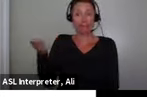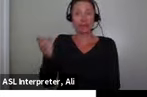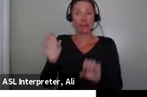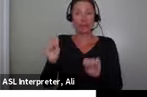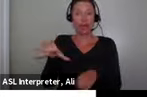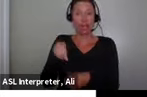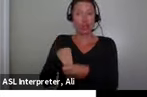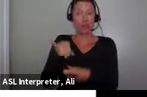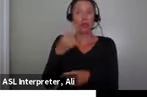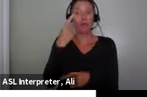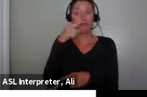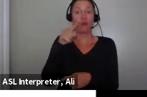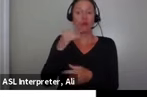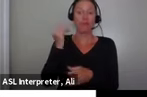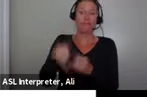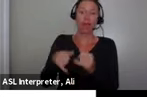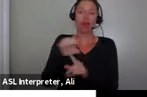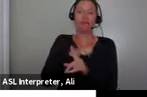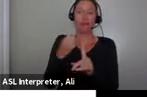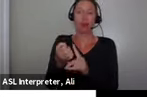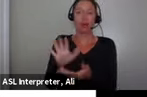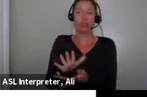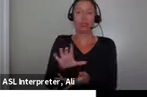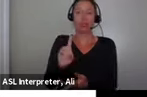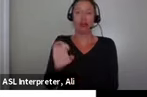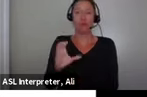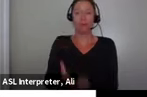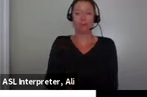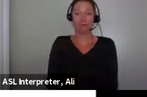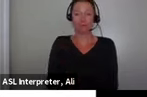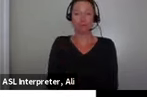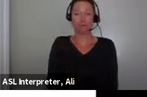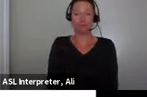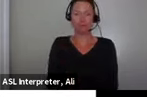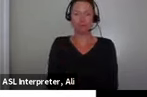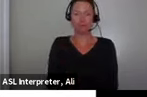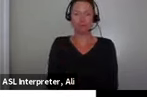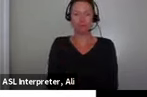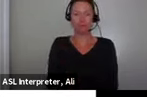can include them in the final environmental document.